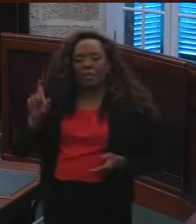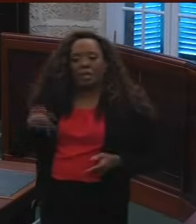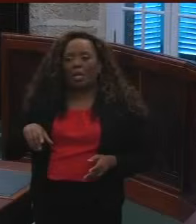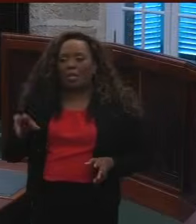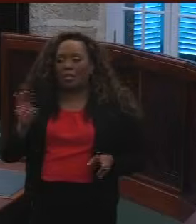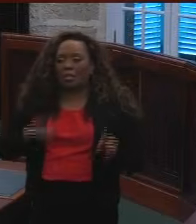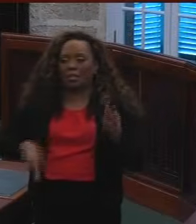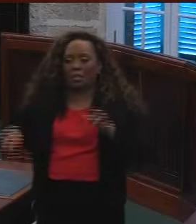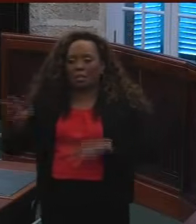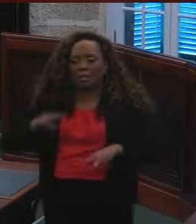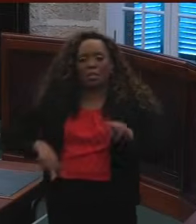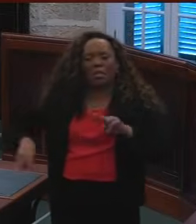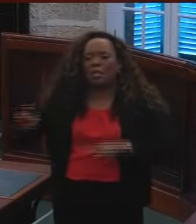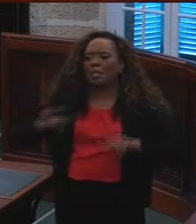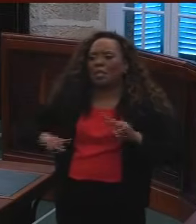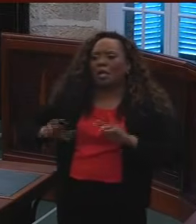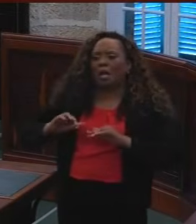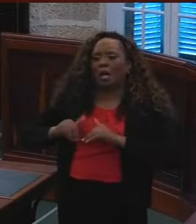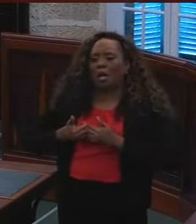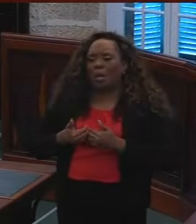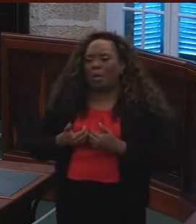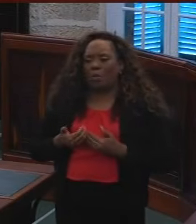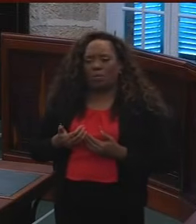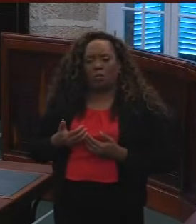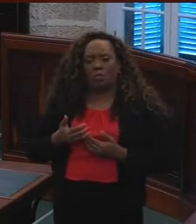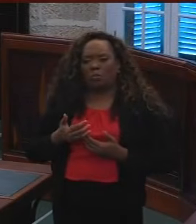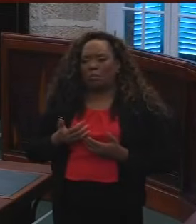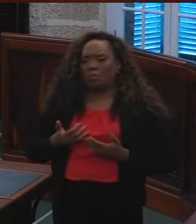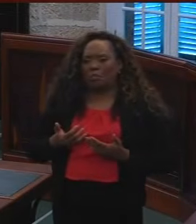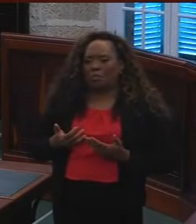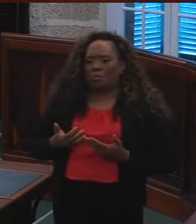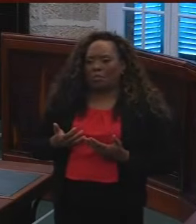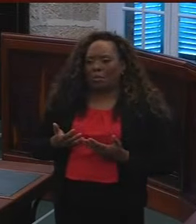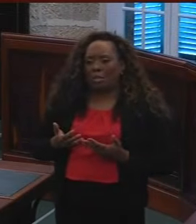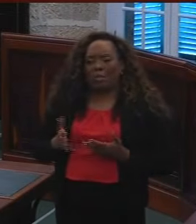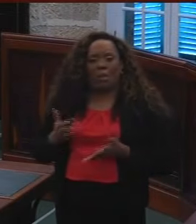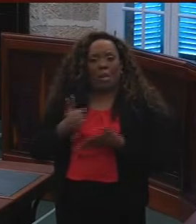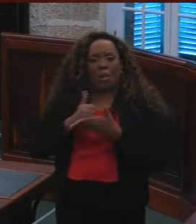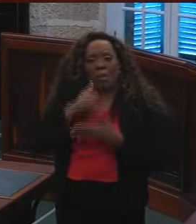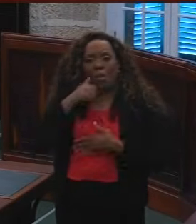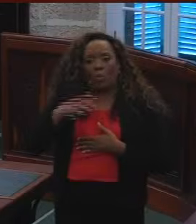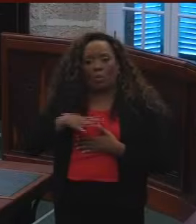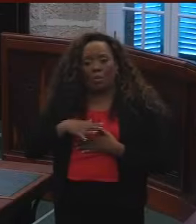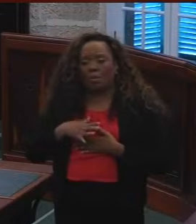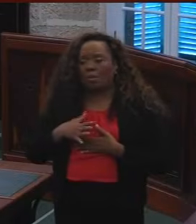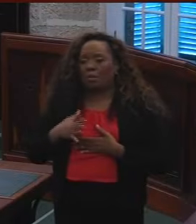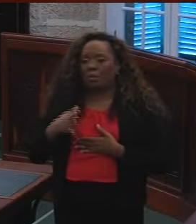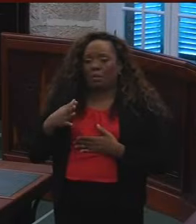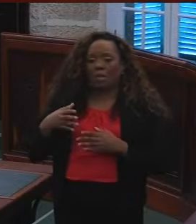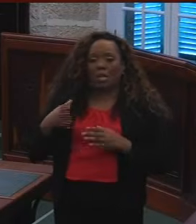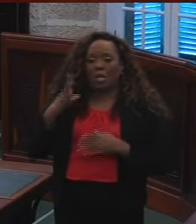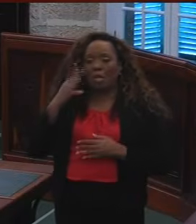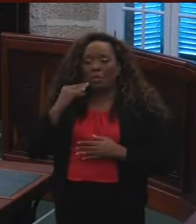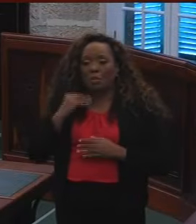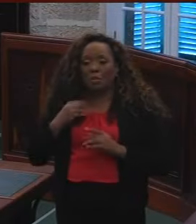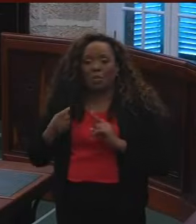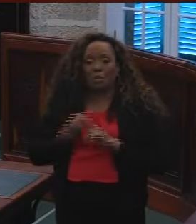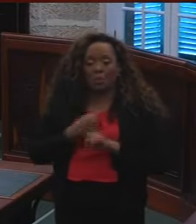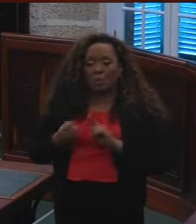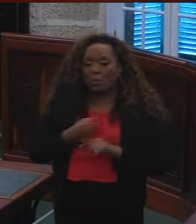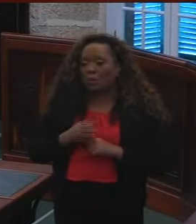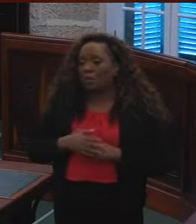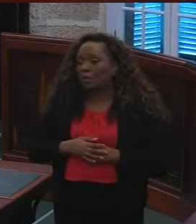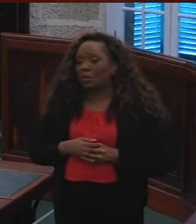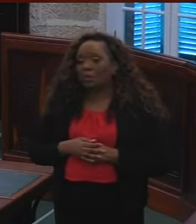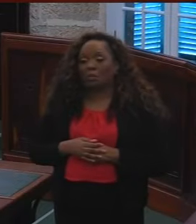abused, women who've suffered from domestic violence. We have to look at our persons with disabilities who are mid-age, sir,